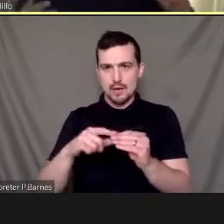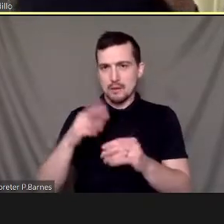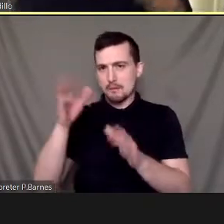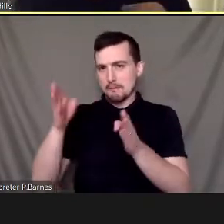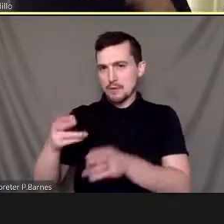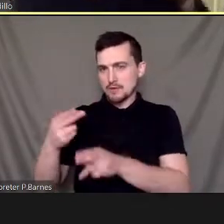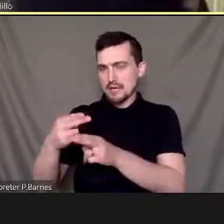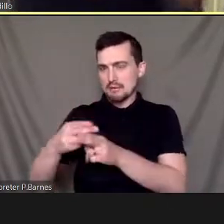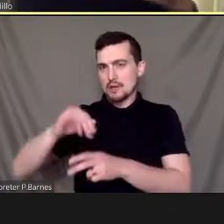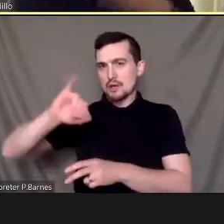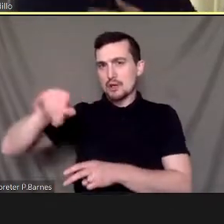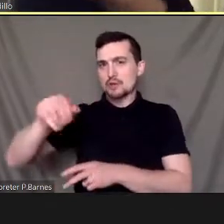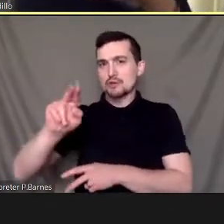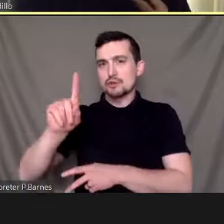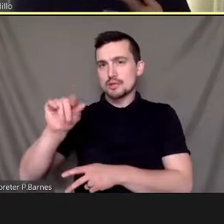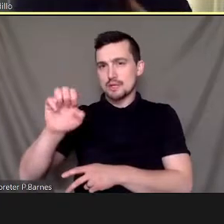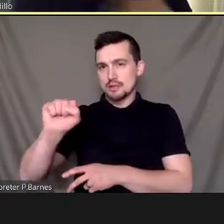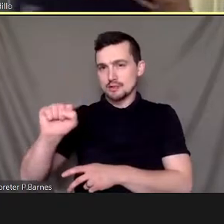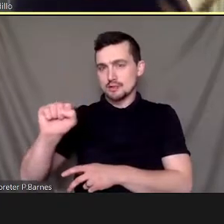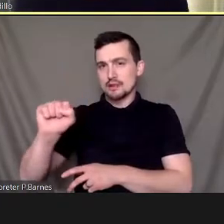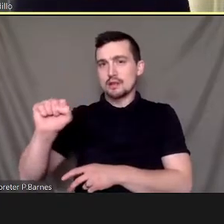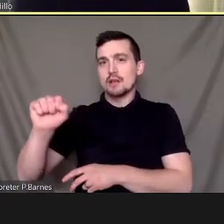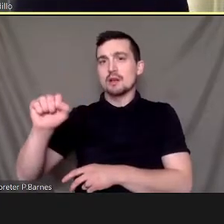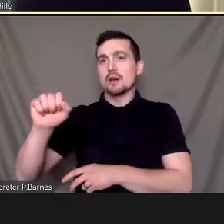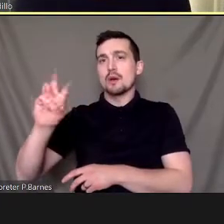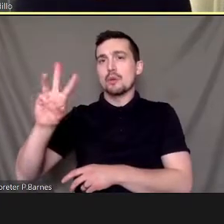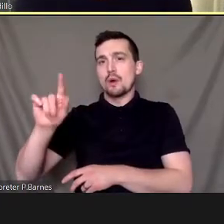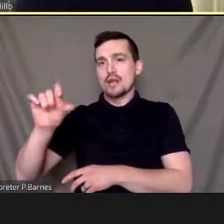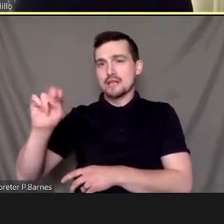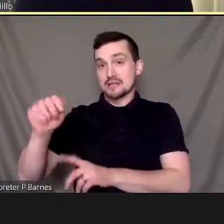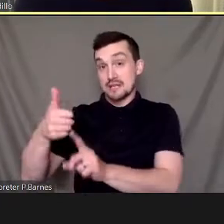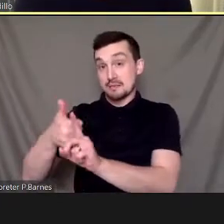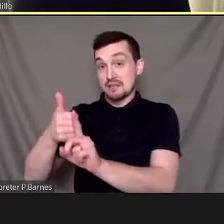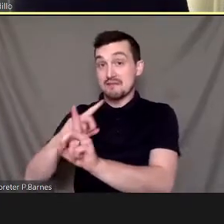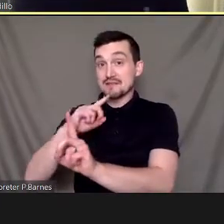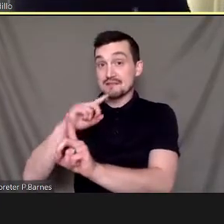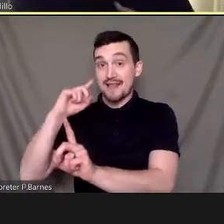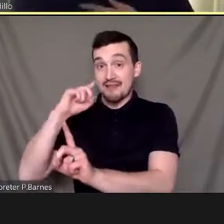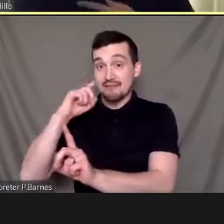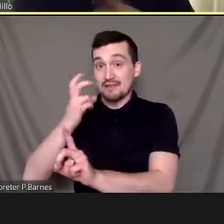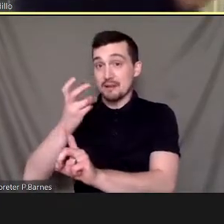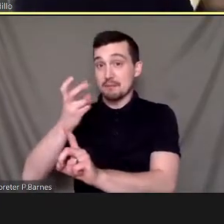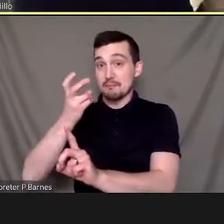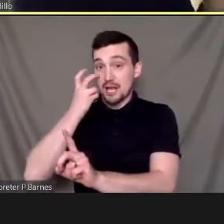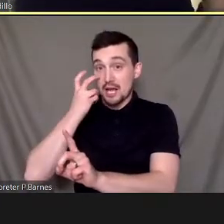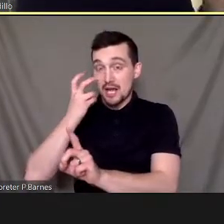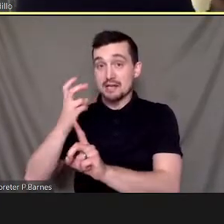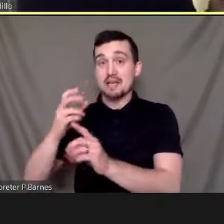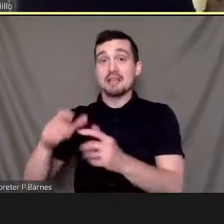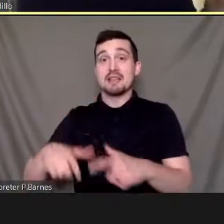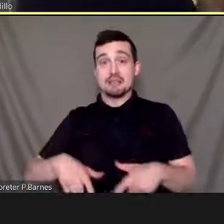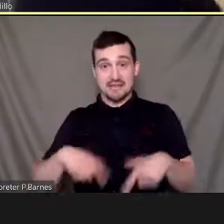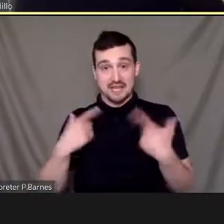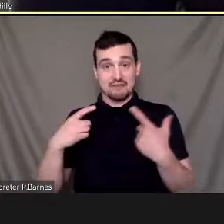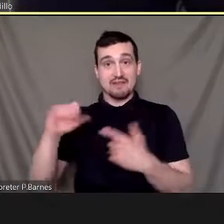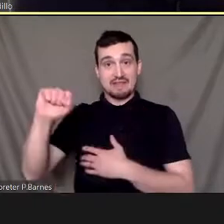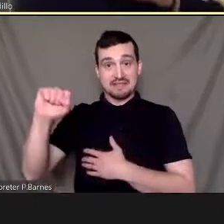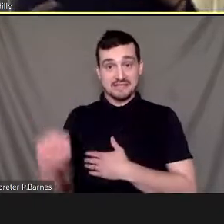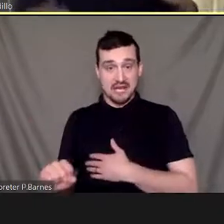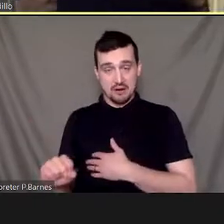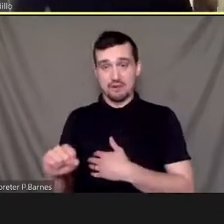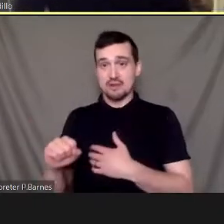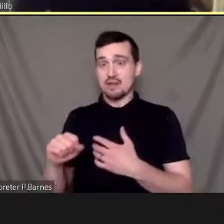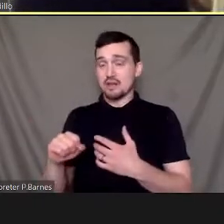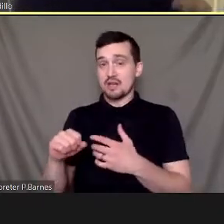he was a deaf Black man living in the South who was institutionalized for decades. And